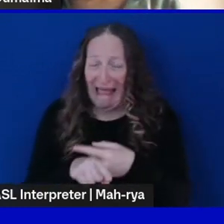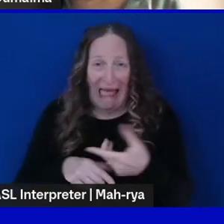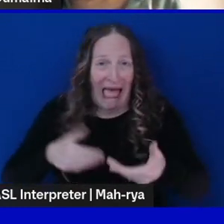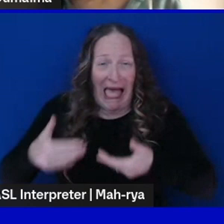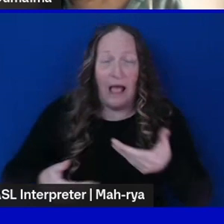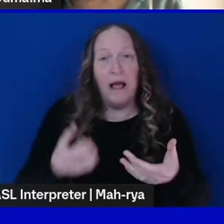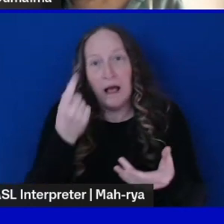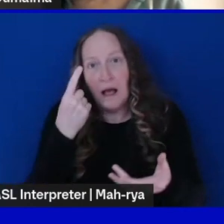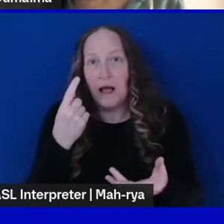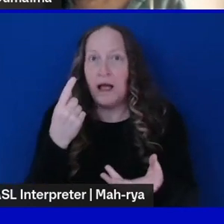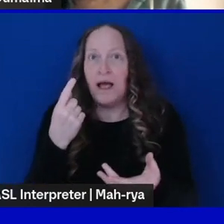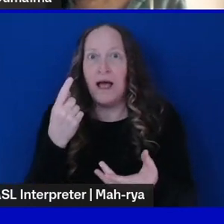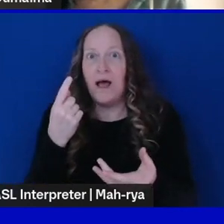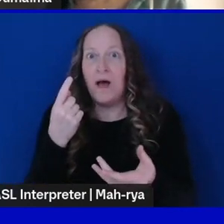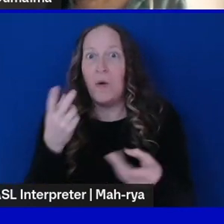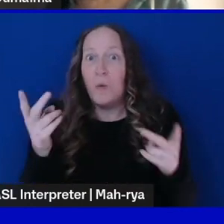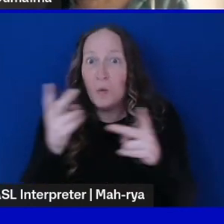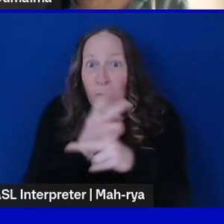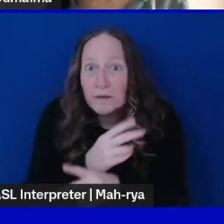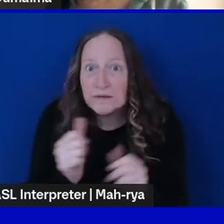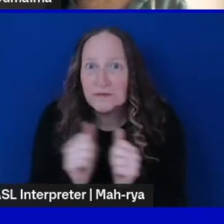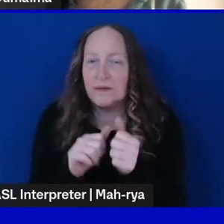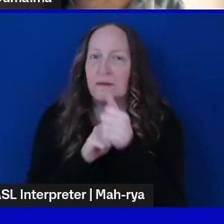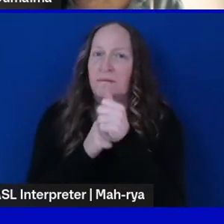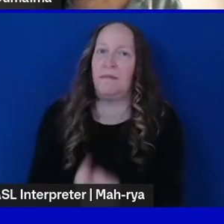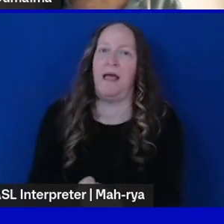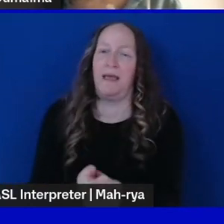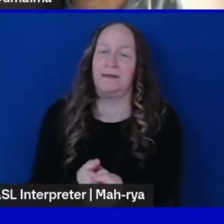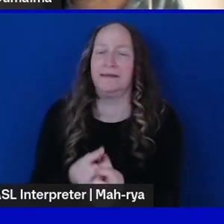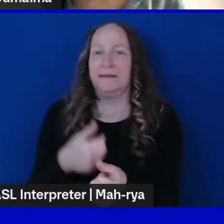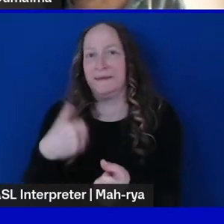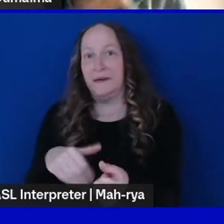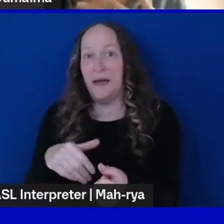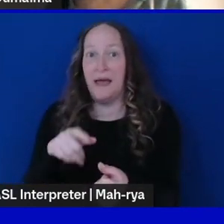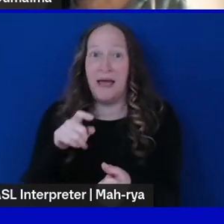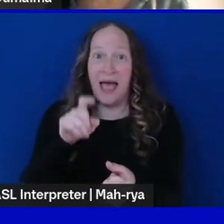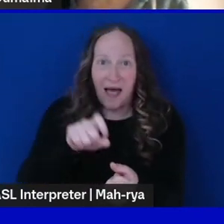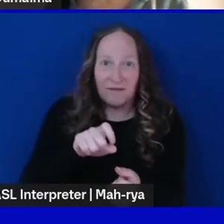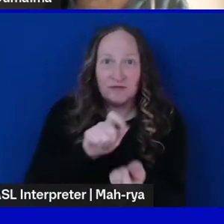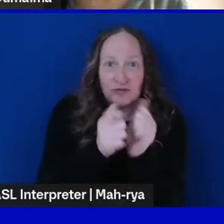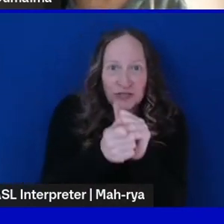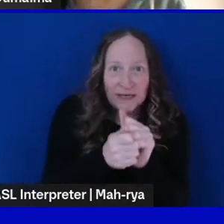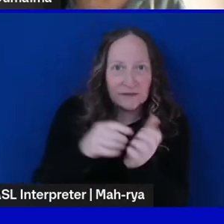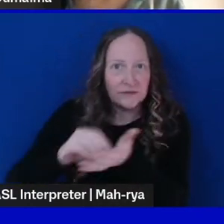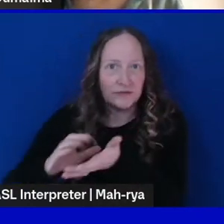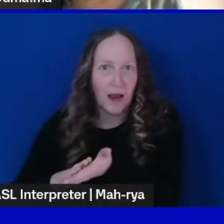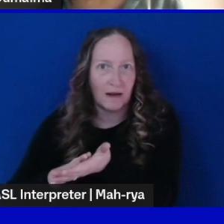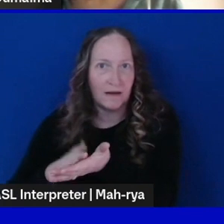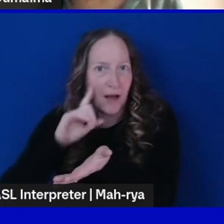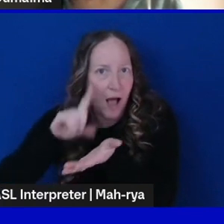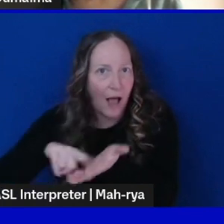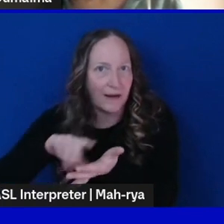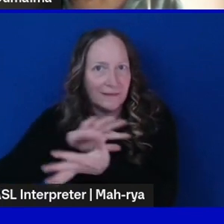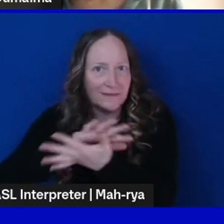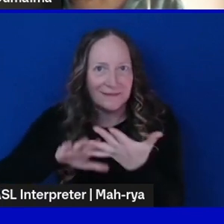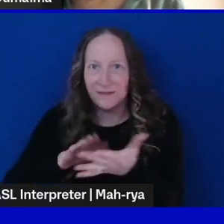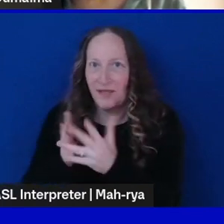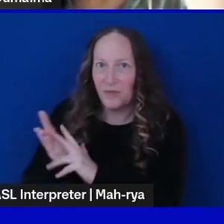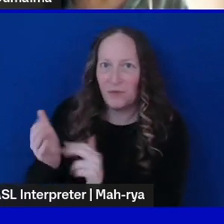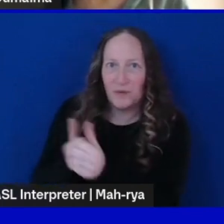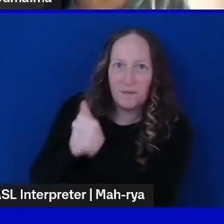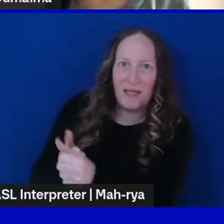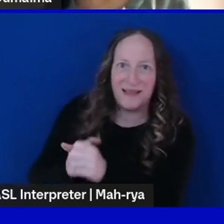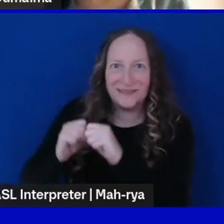add compliance requirements. And each change needs to be tracked, documented, and audited, and it goes through compliance and security as